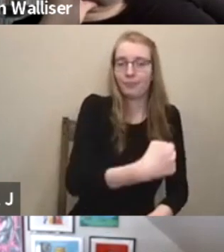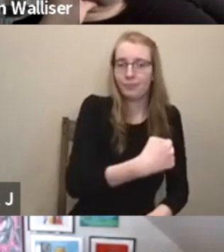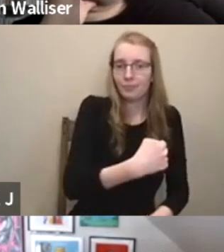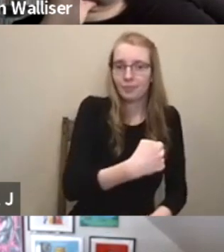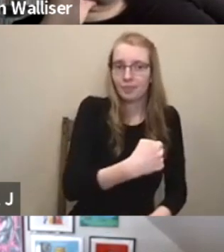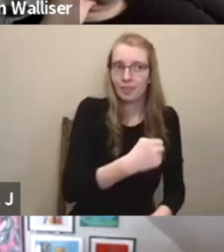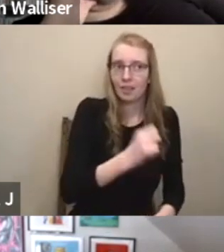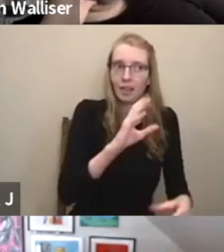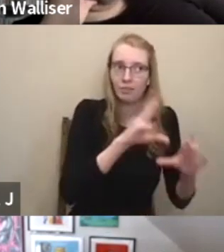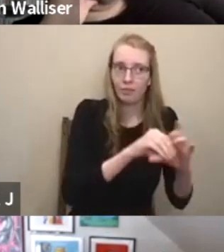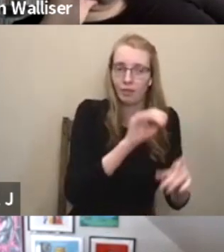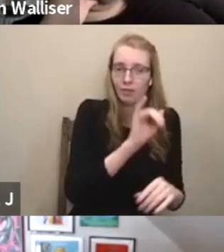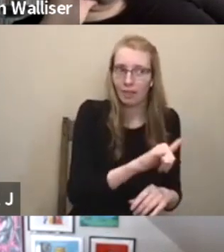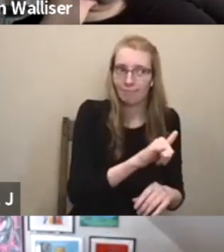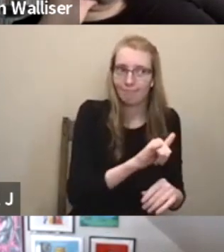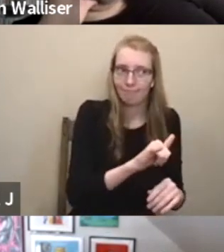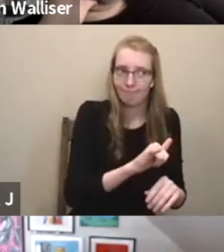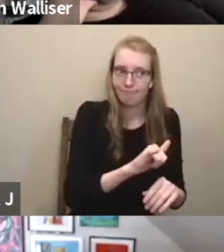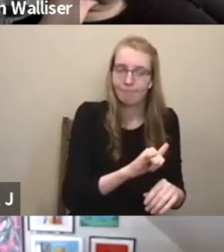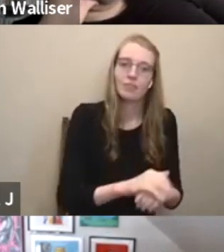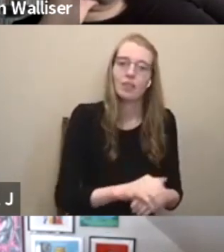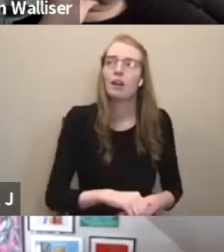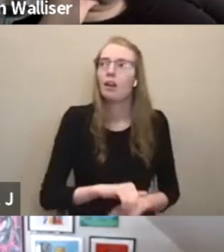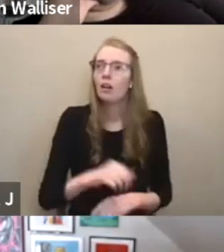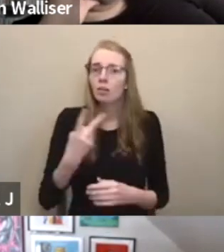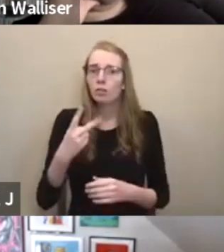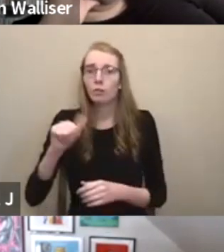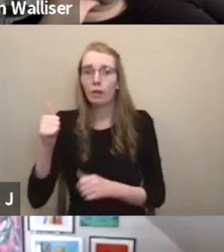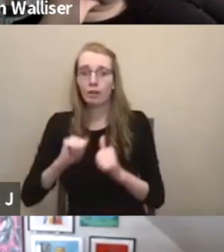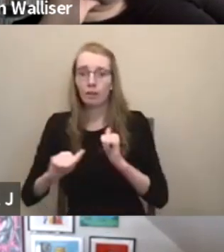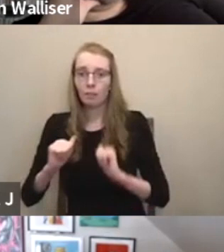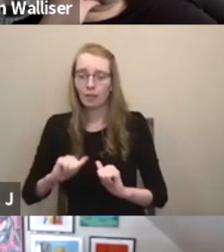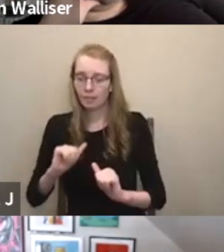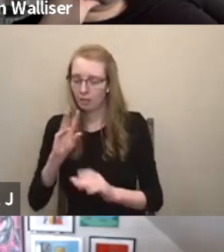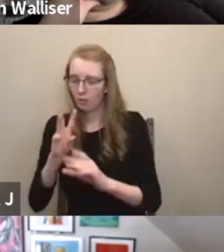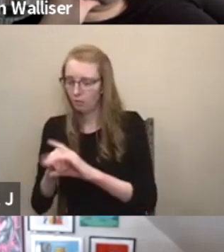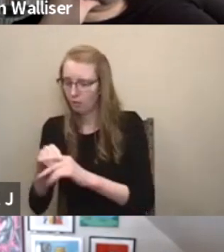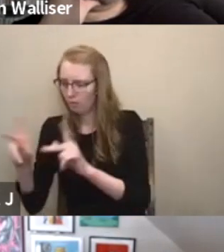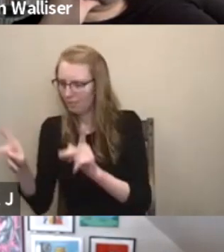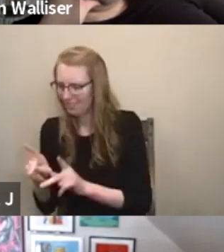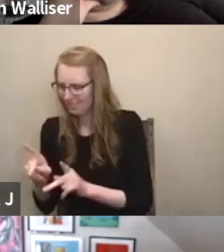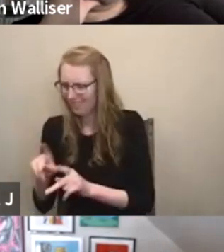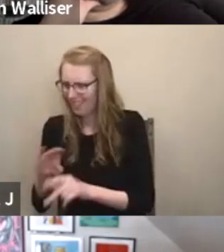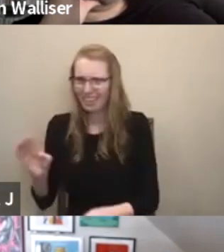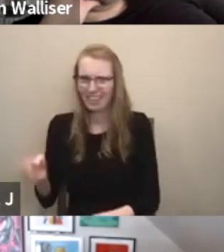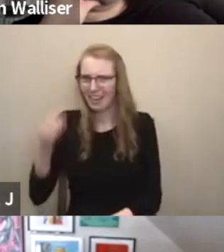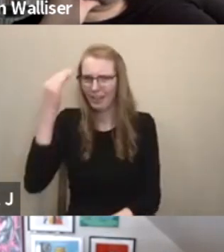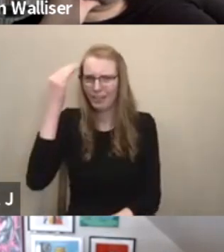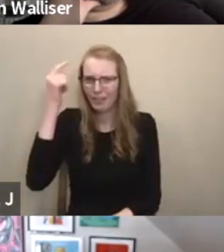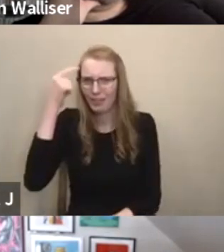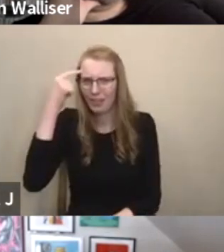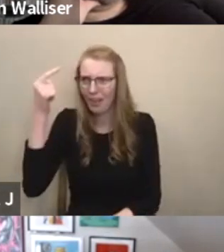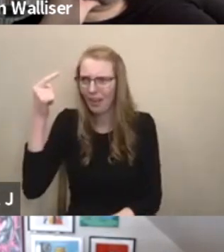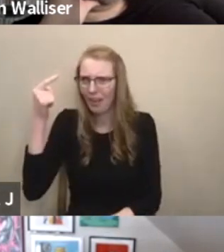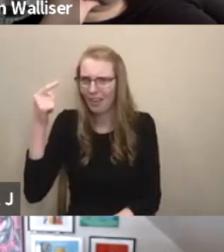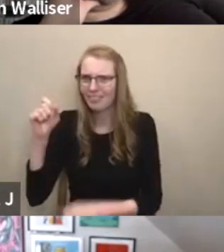other plays got done places where I never thought I would have a play done because they were published.